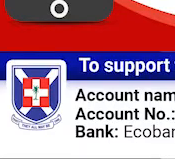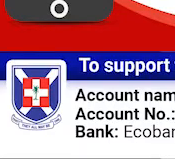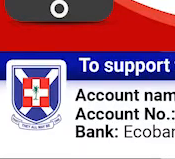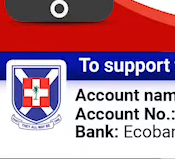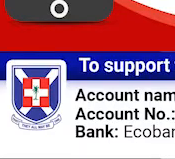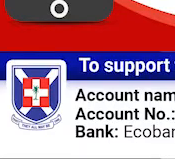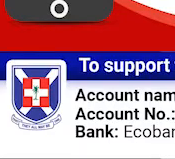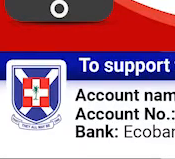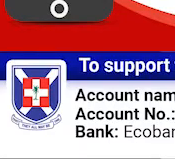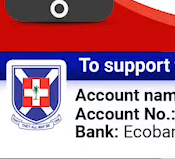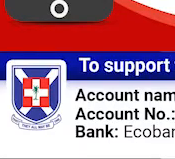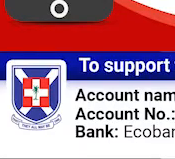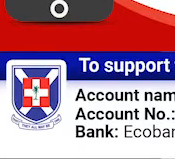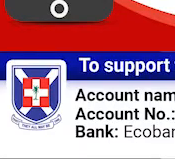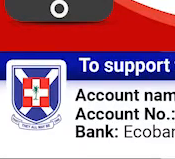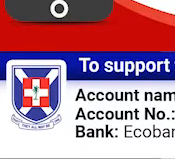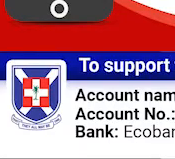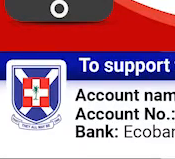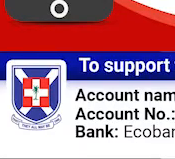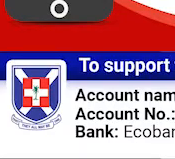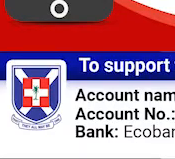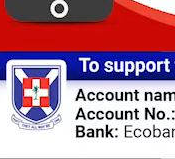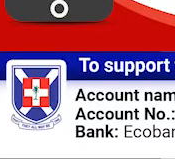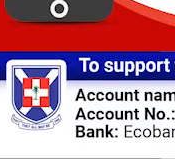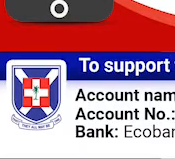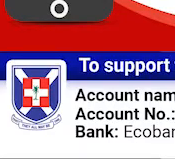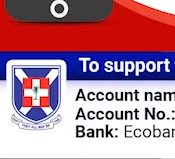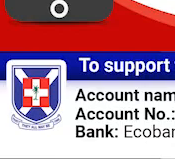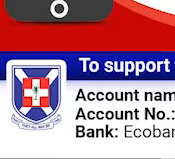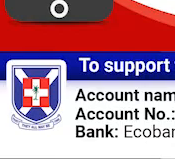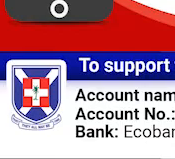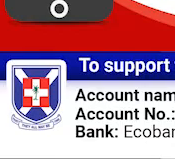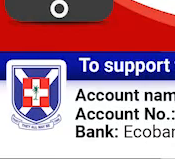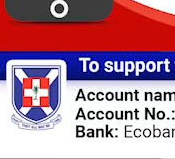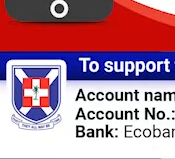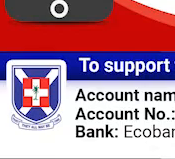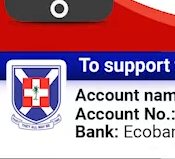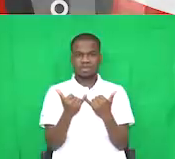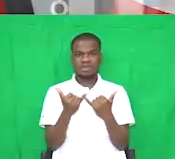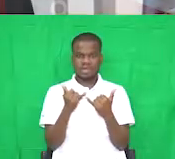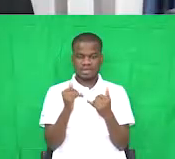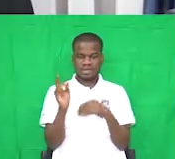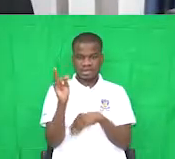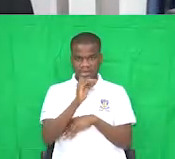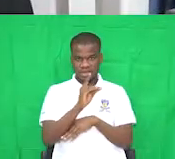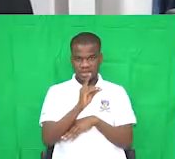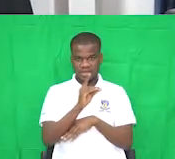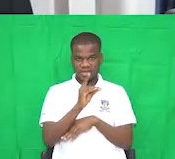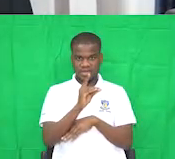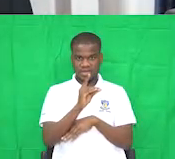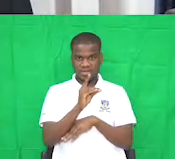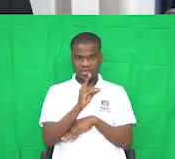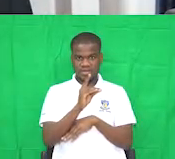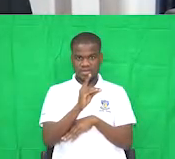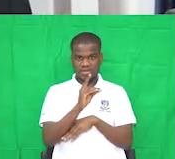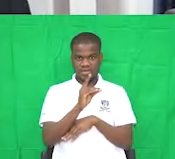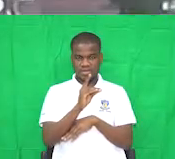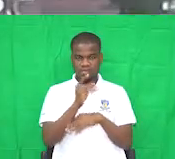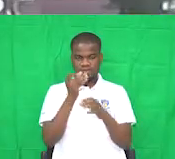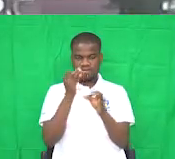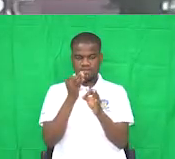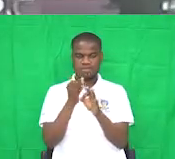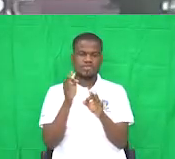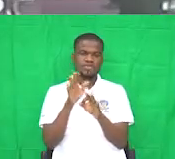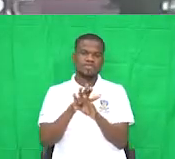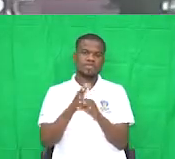whose power is made perfect in weakness, and who will, on his day, give his commendation to the